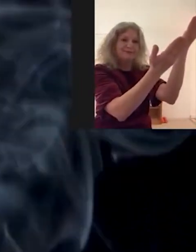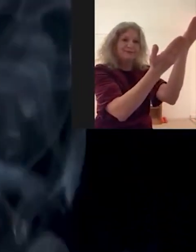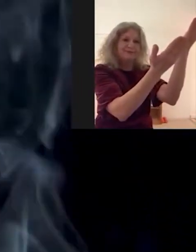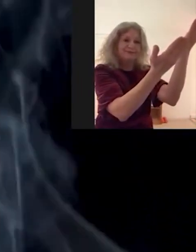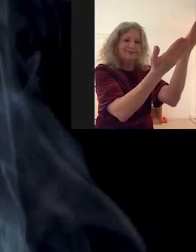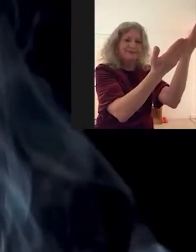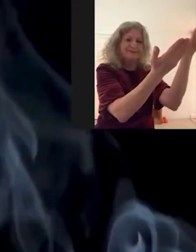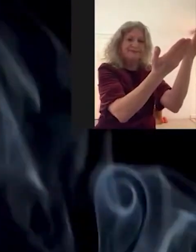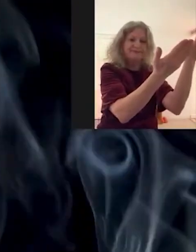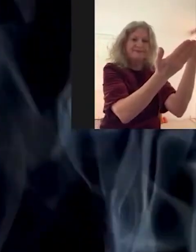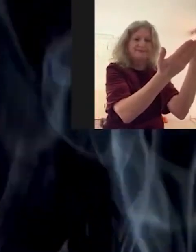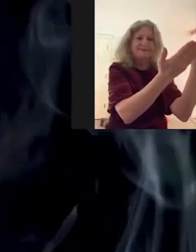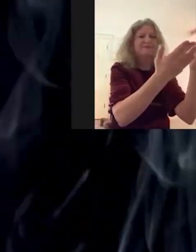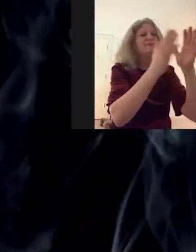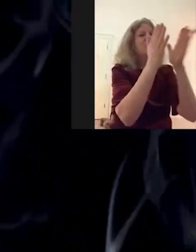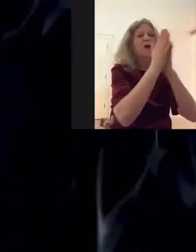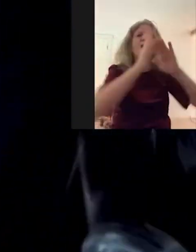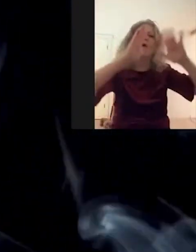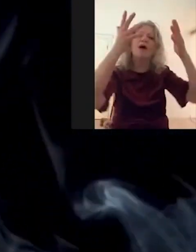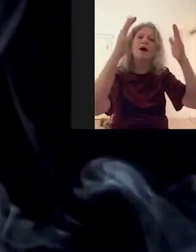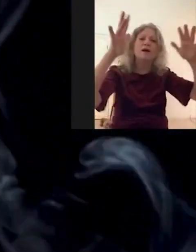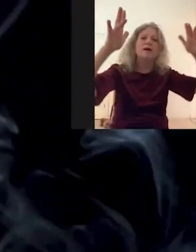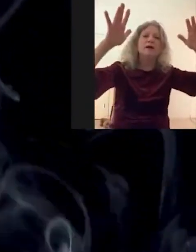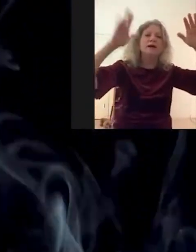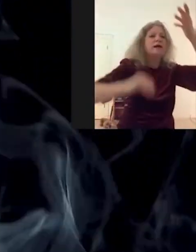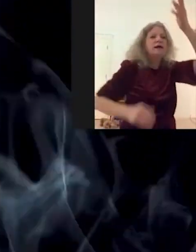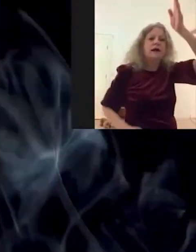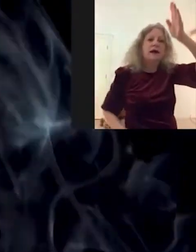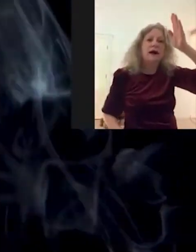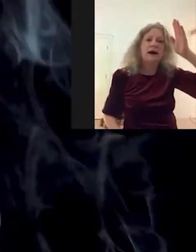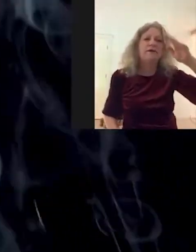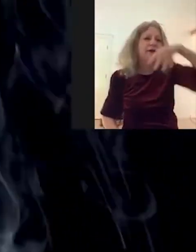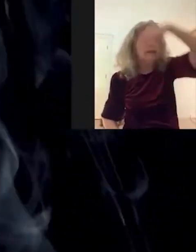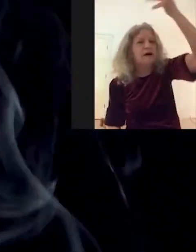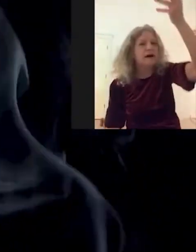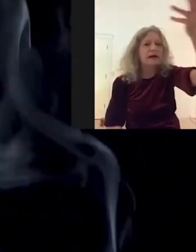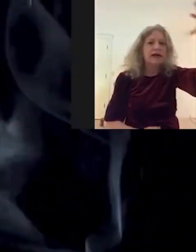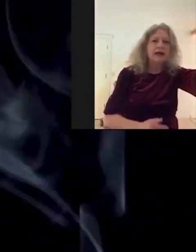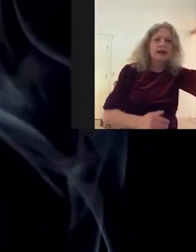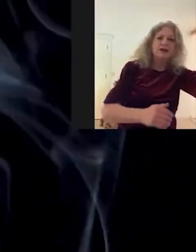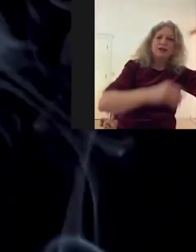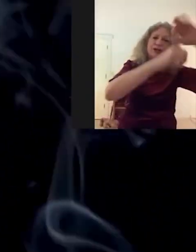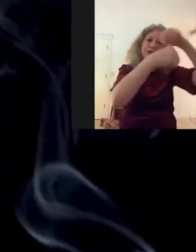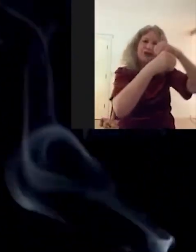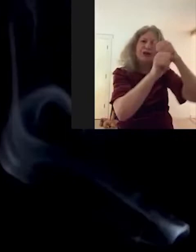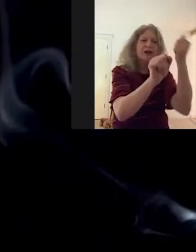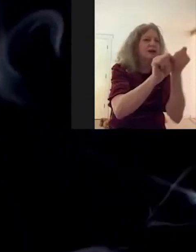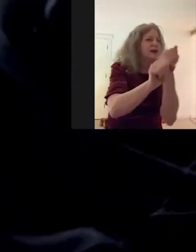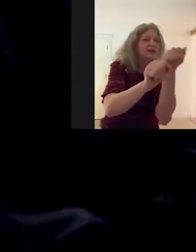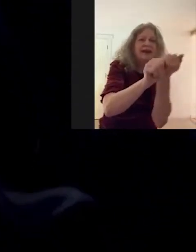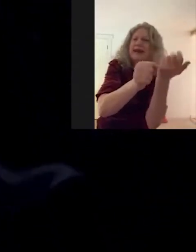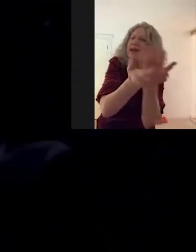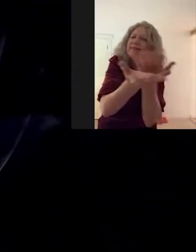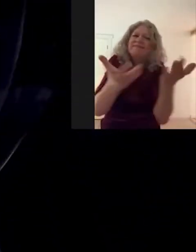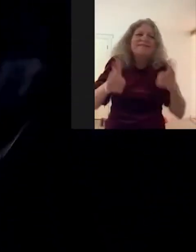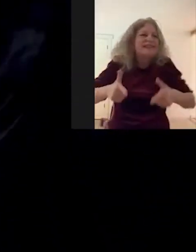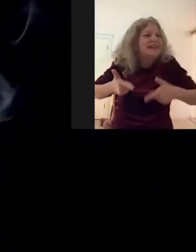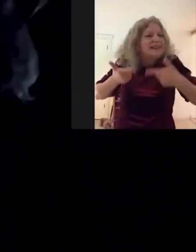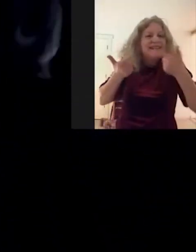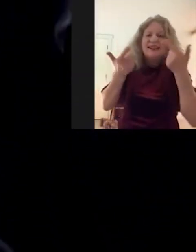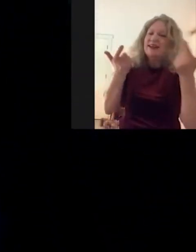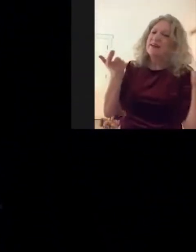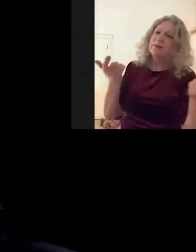All praise to the God of all, Creator of life.